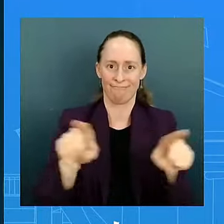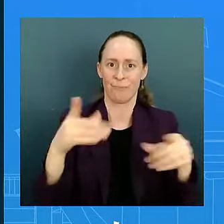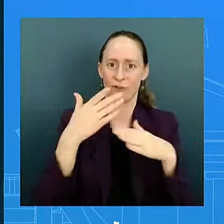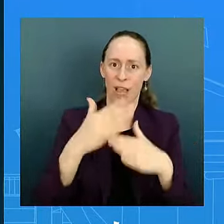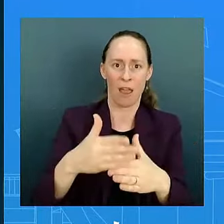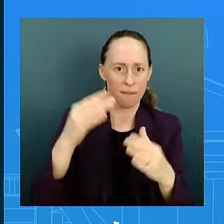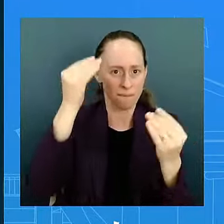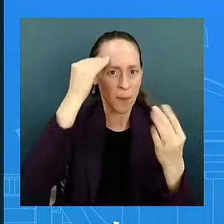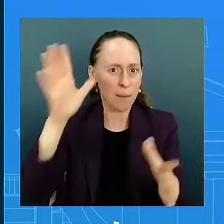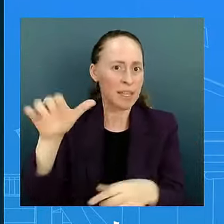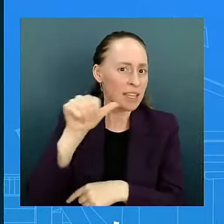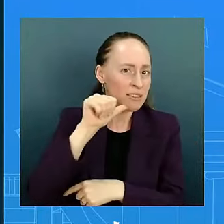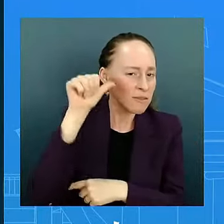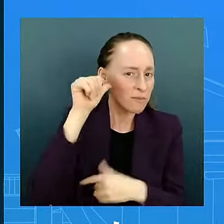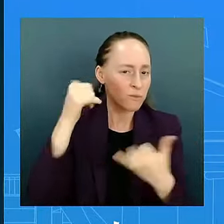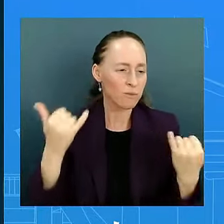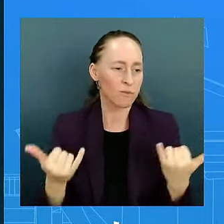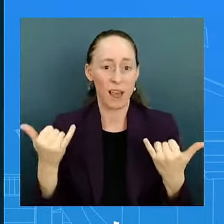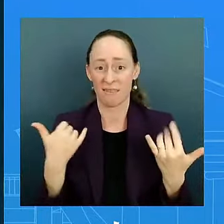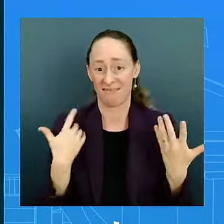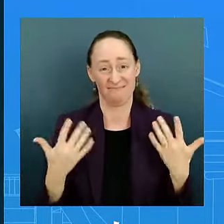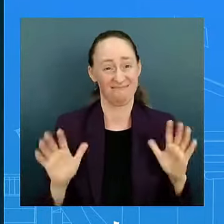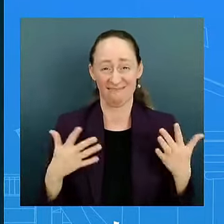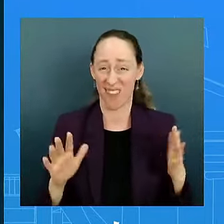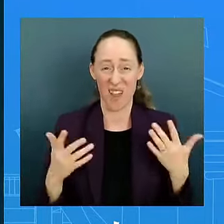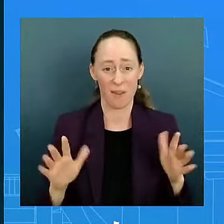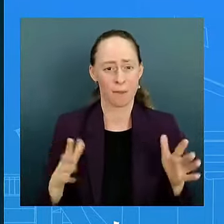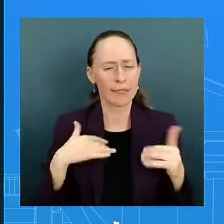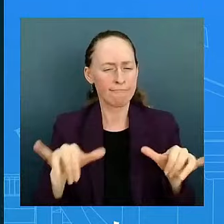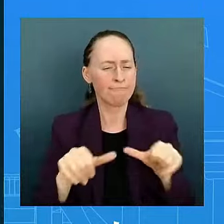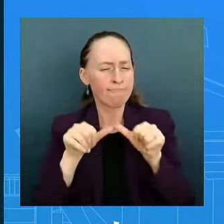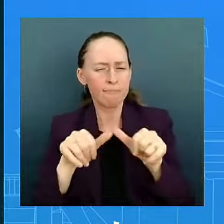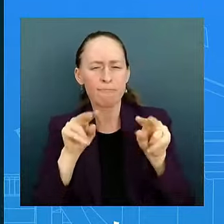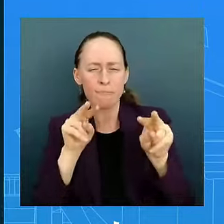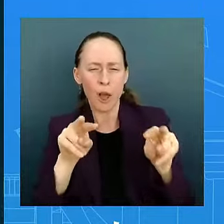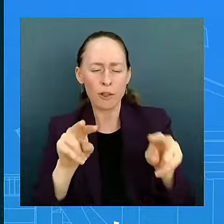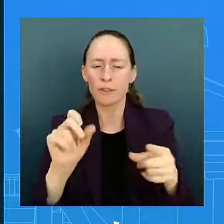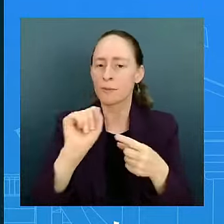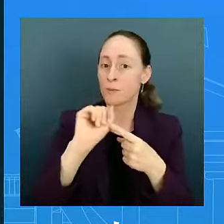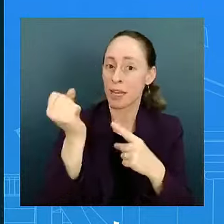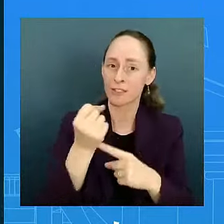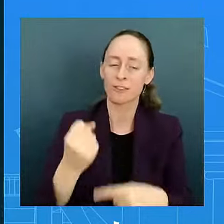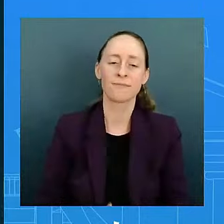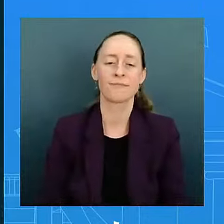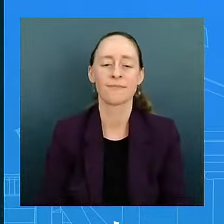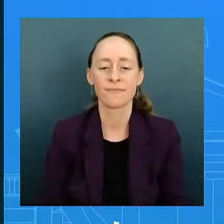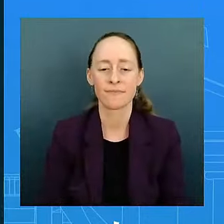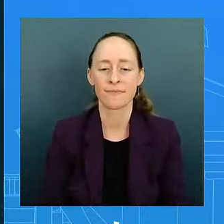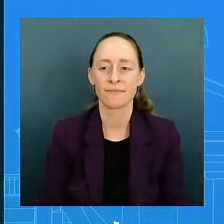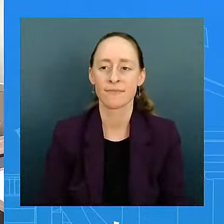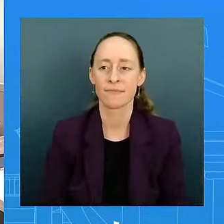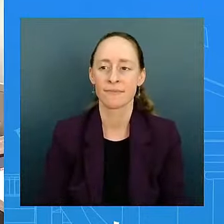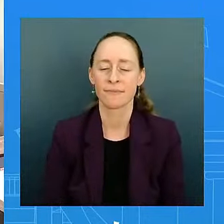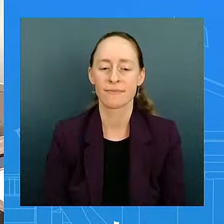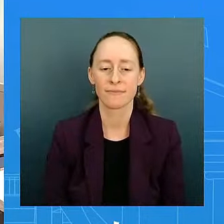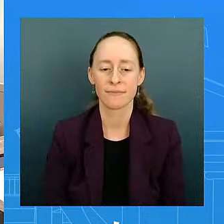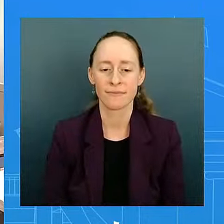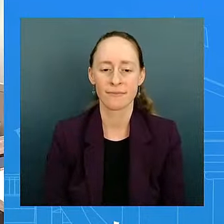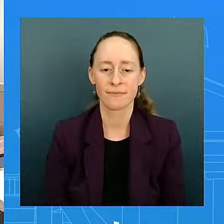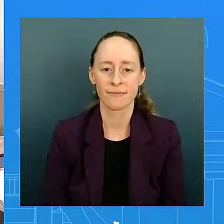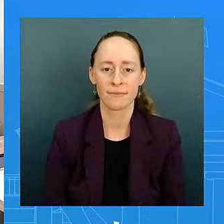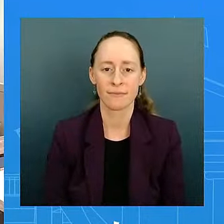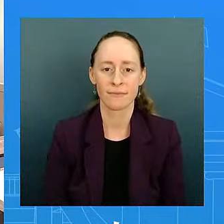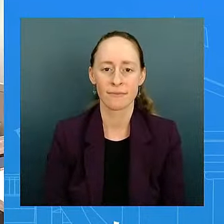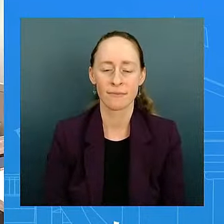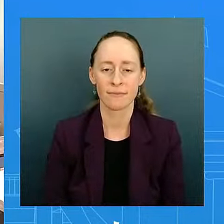we're continuing to monitor everything closely. Good, Emma. Thanks, Karine. A couple questions for you.